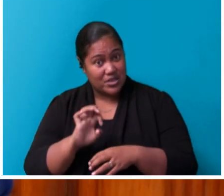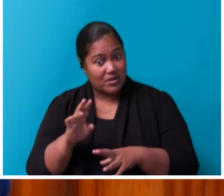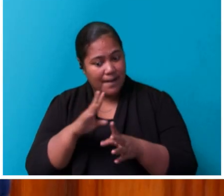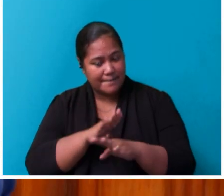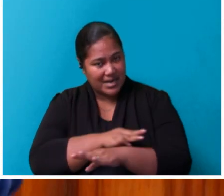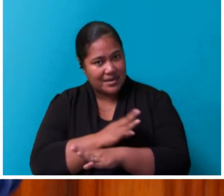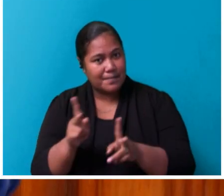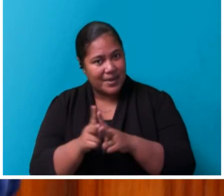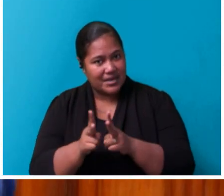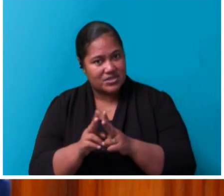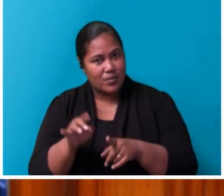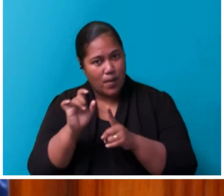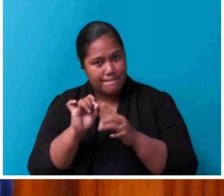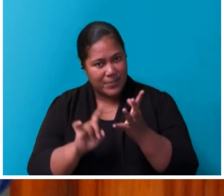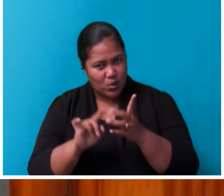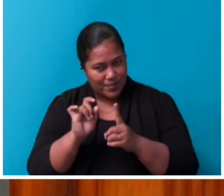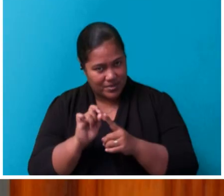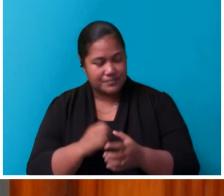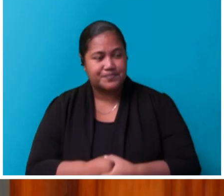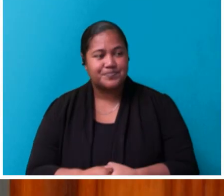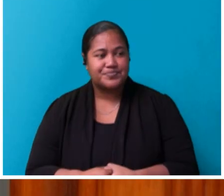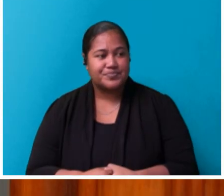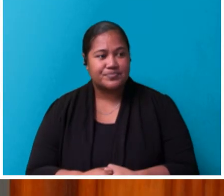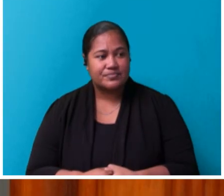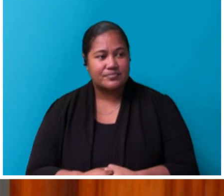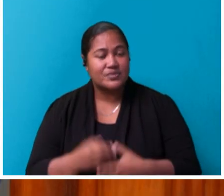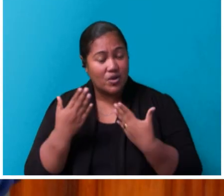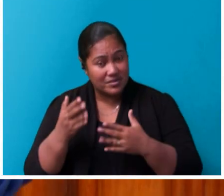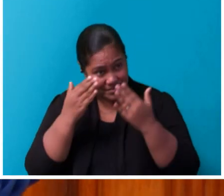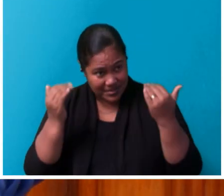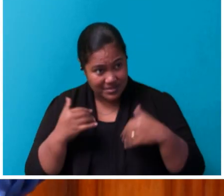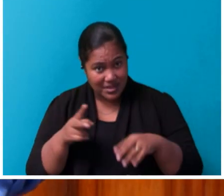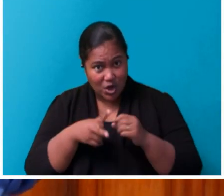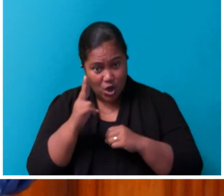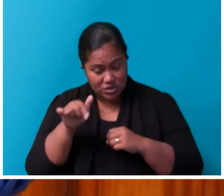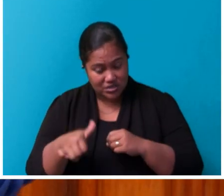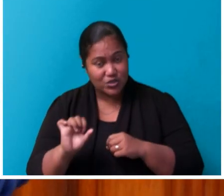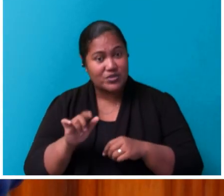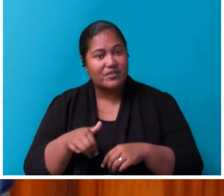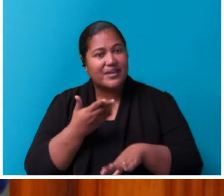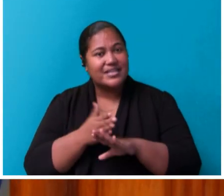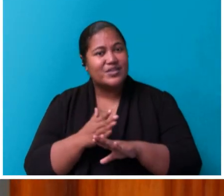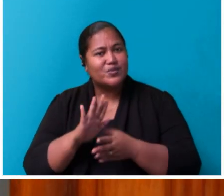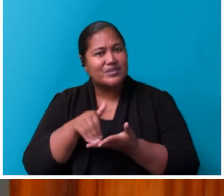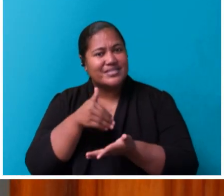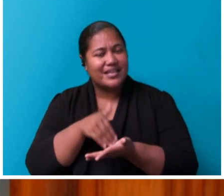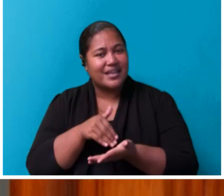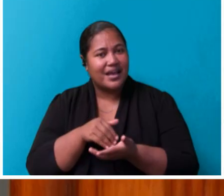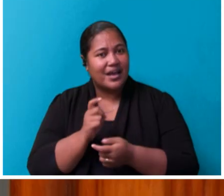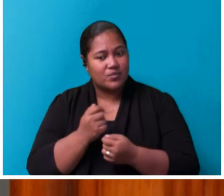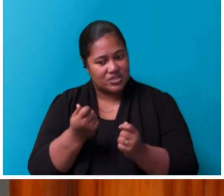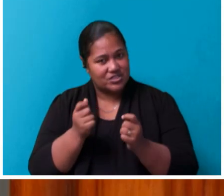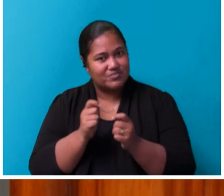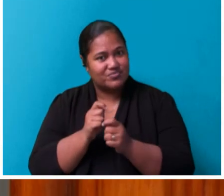or PUMP. Honorable Speaker, with the launch and use of this new center, we are on a transformative journey